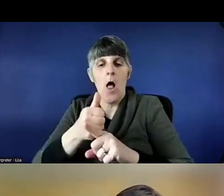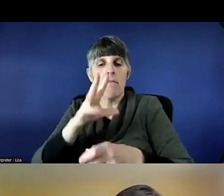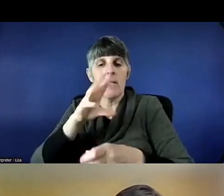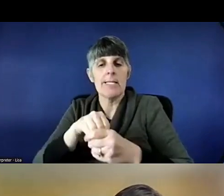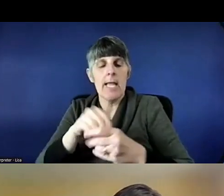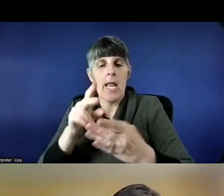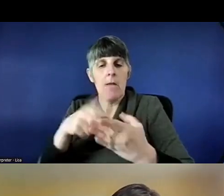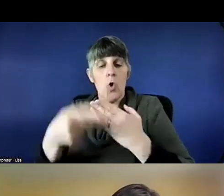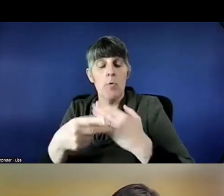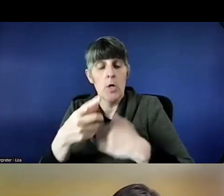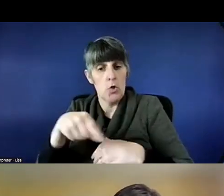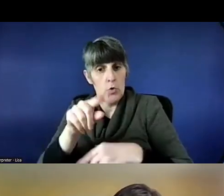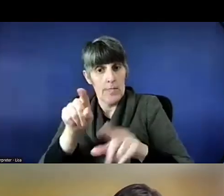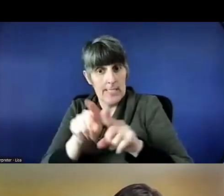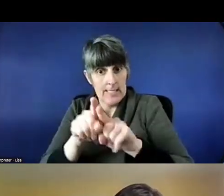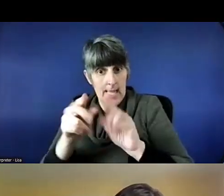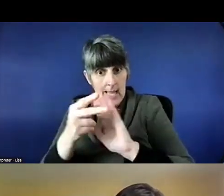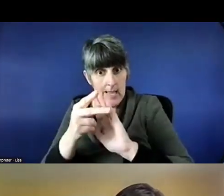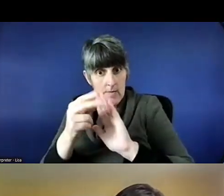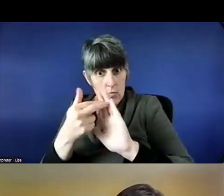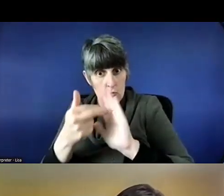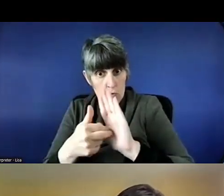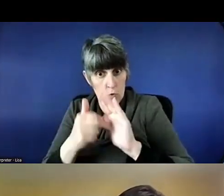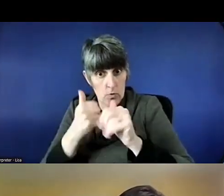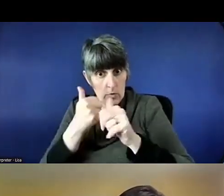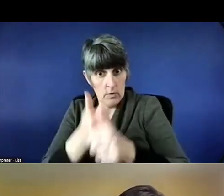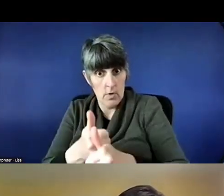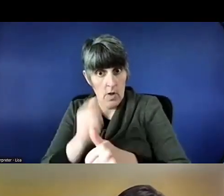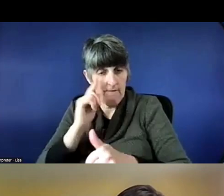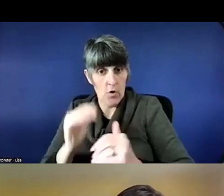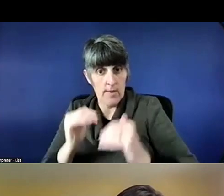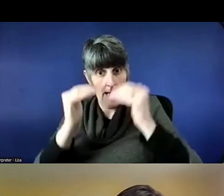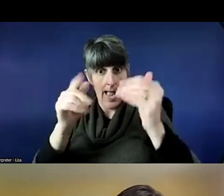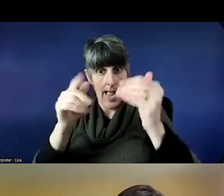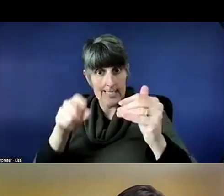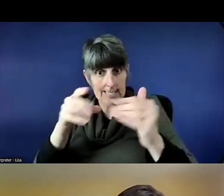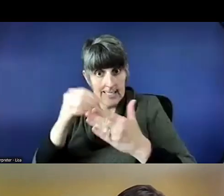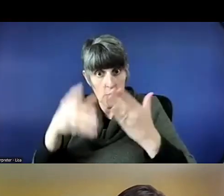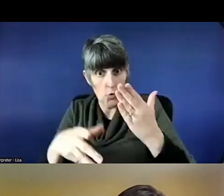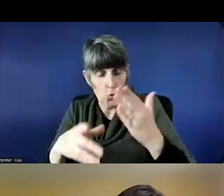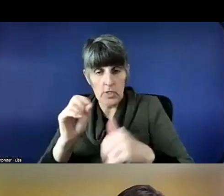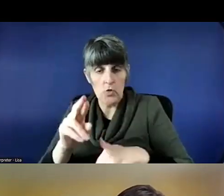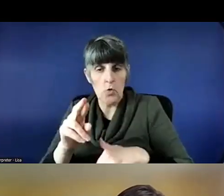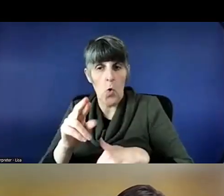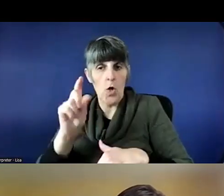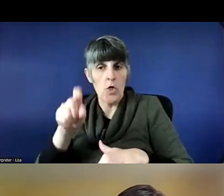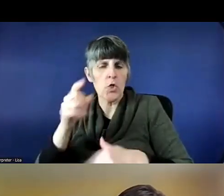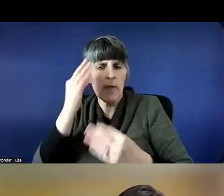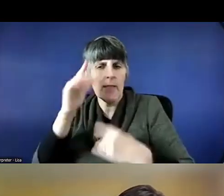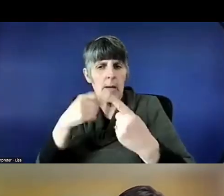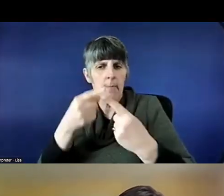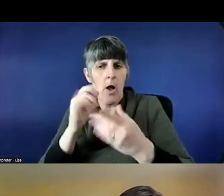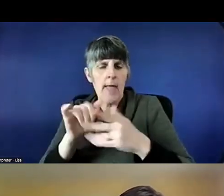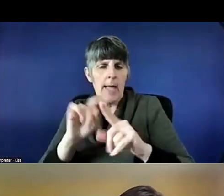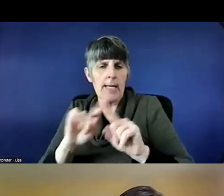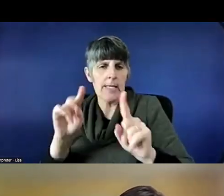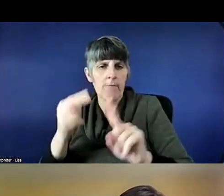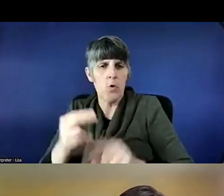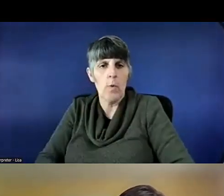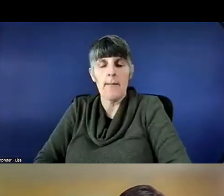programs. Do these same principles work the same way for the highest need students, or should we think about it in a different